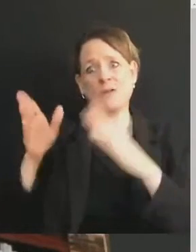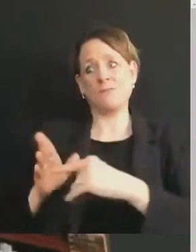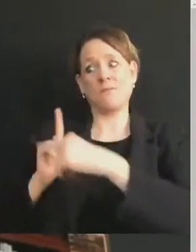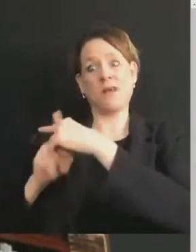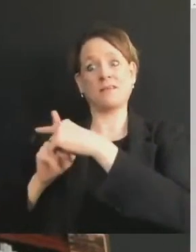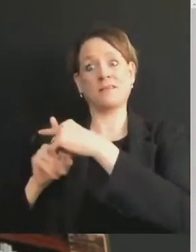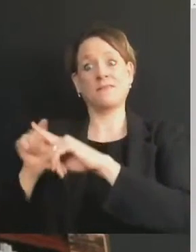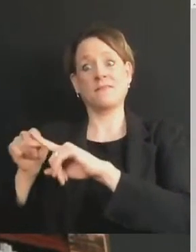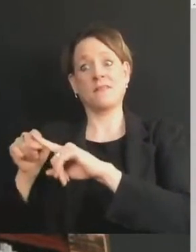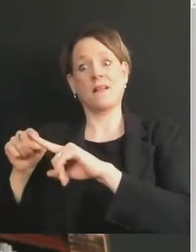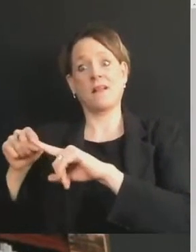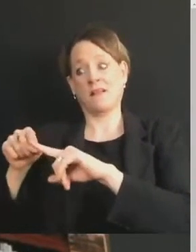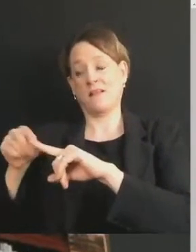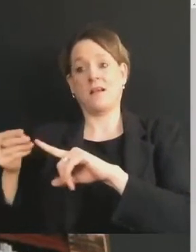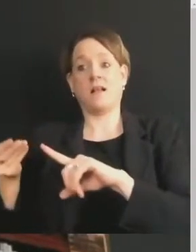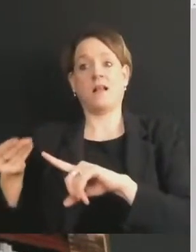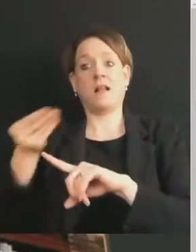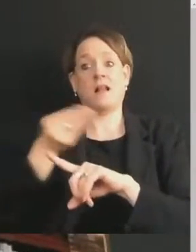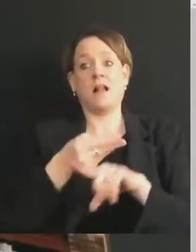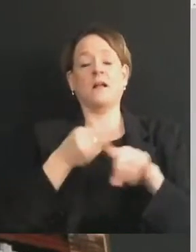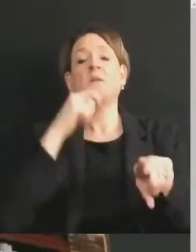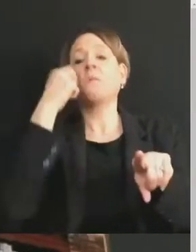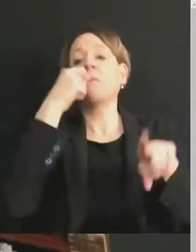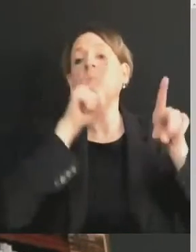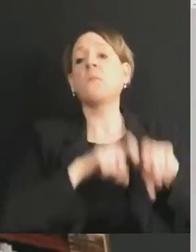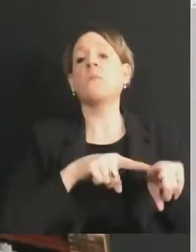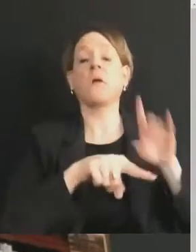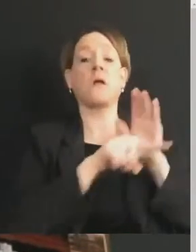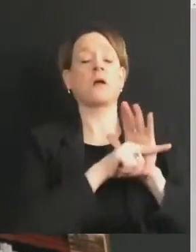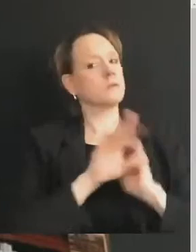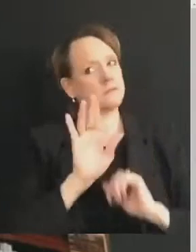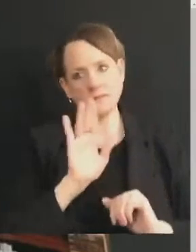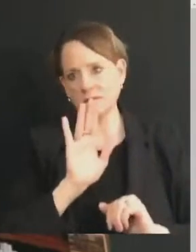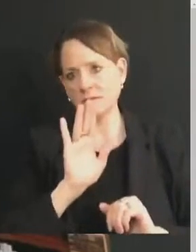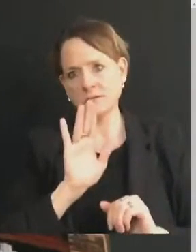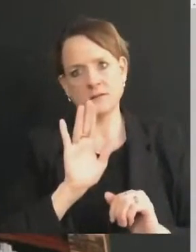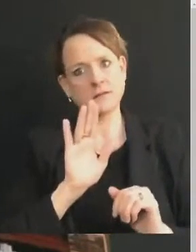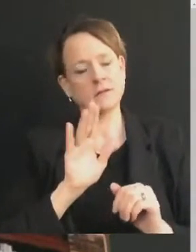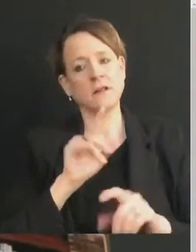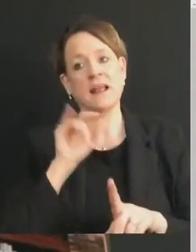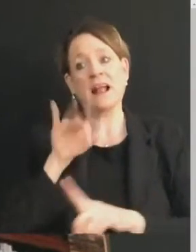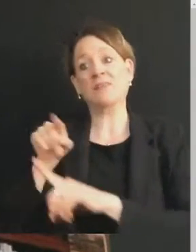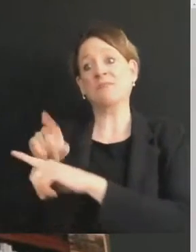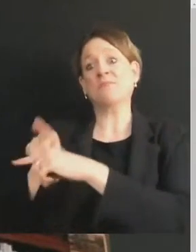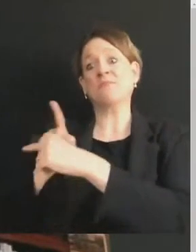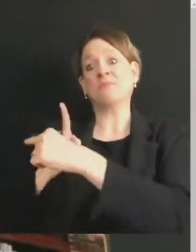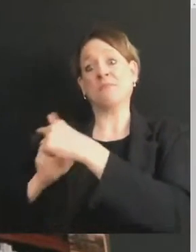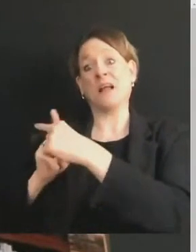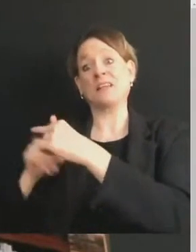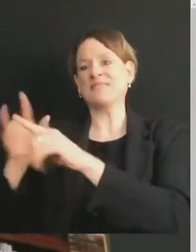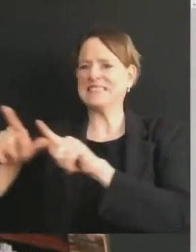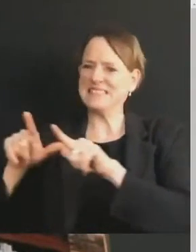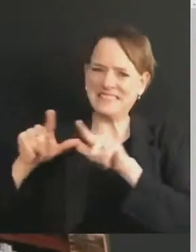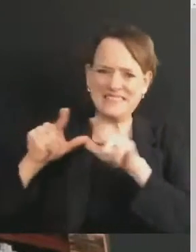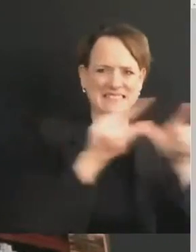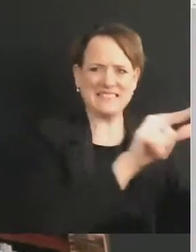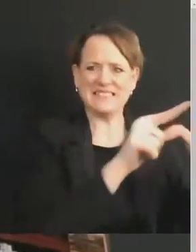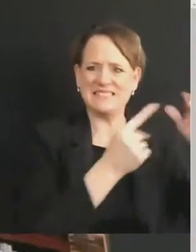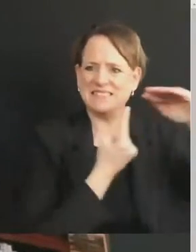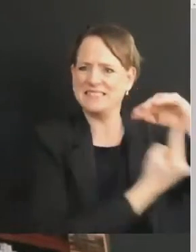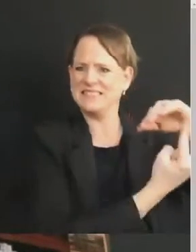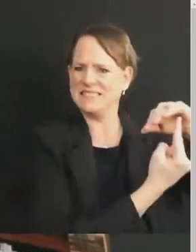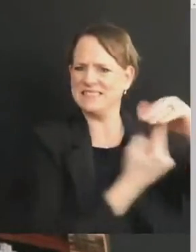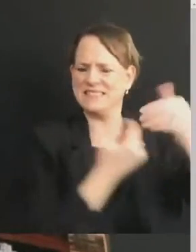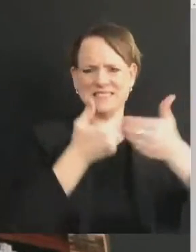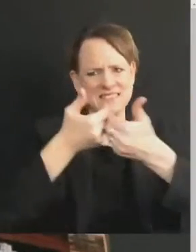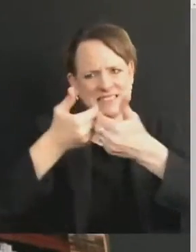or quarantining when you've been exposed is a really important element of this. So when people come to community testing sites, that's some of the education